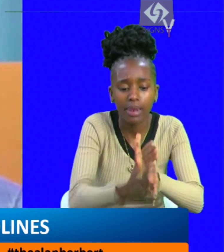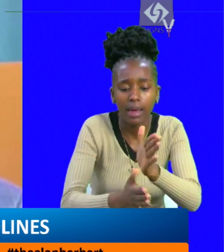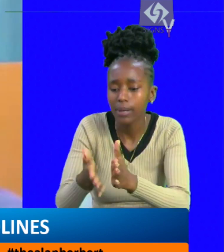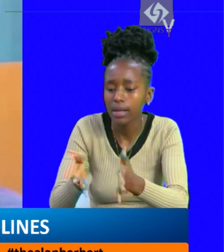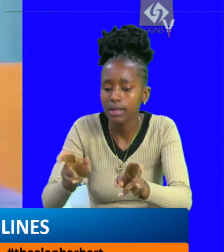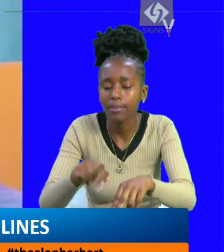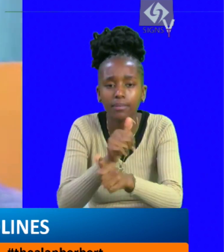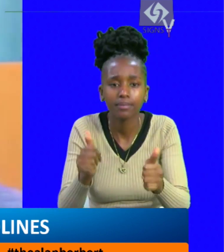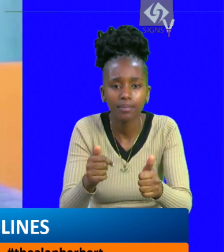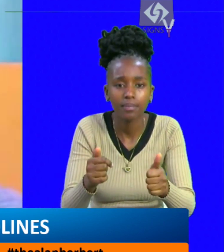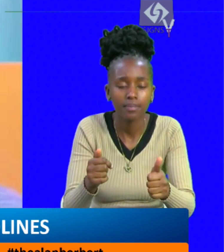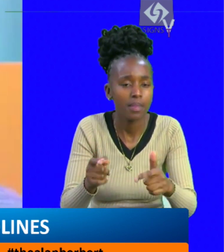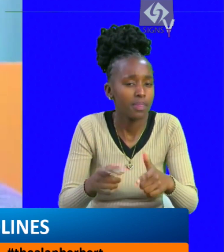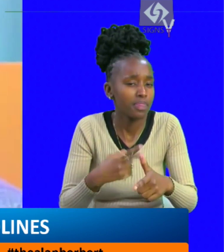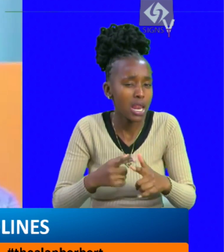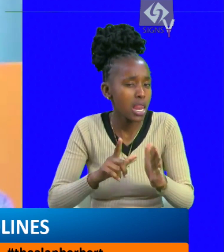somebody stands up and says,